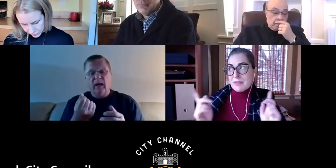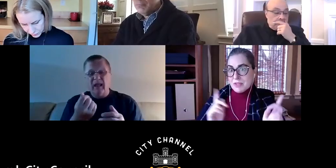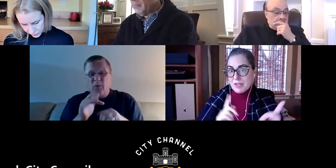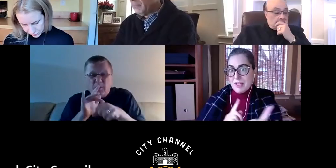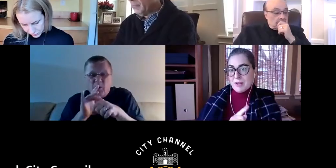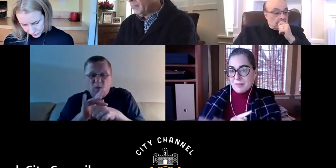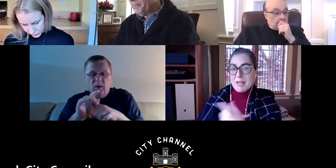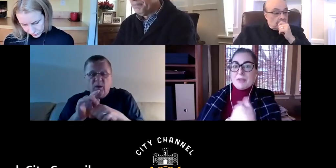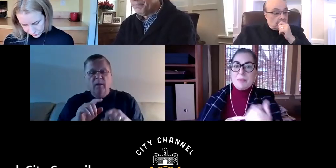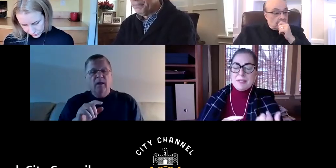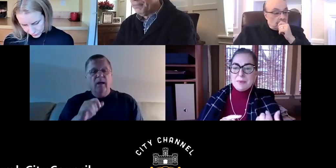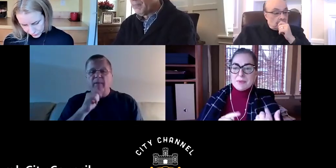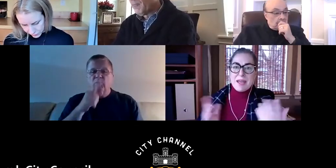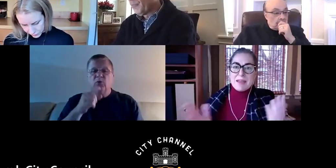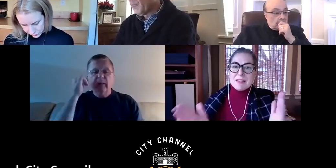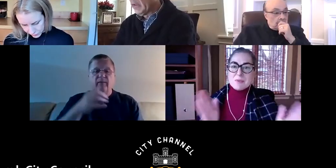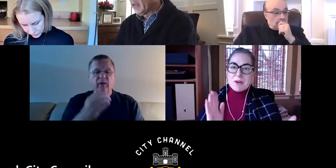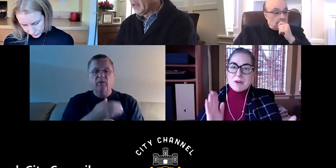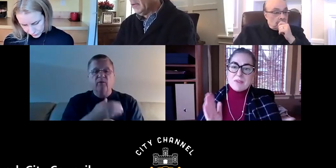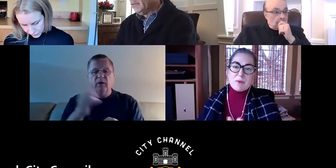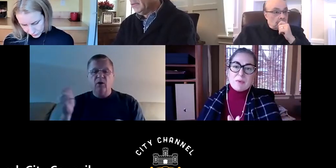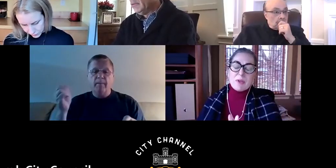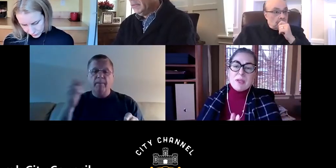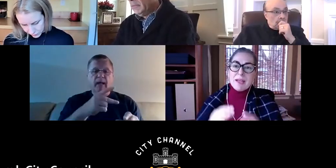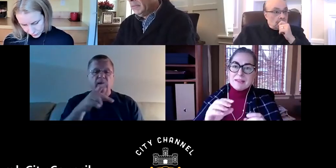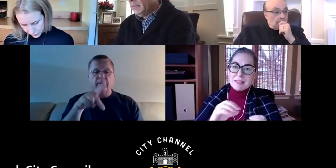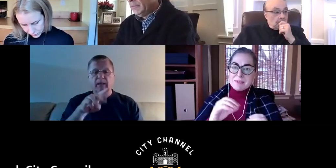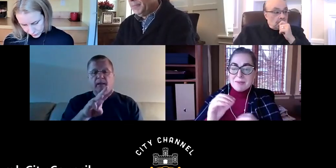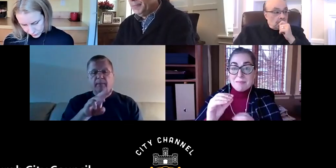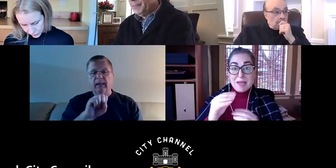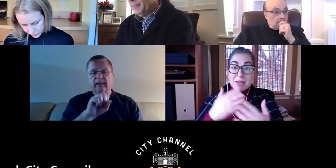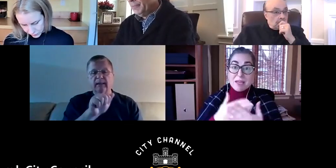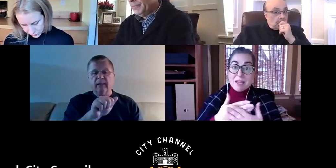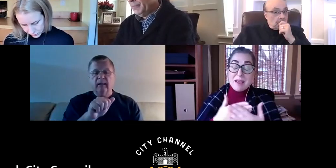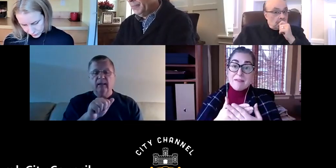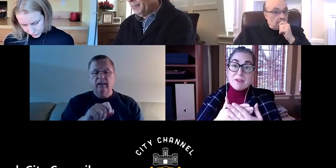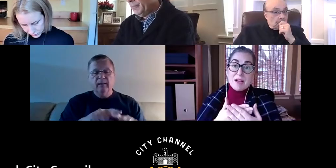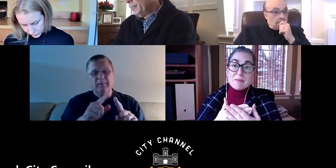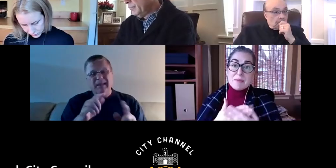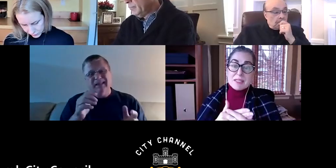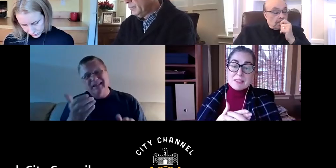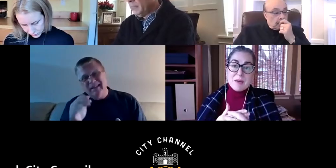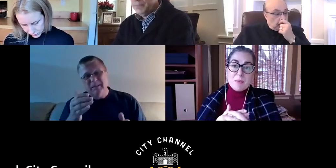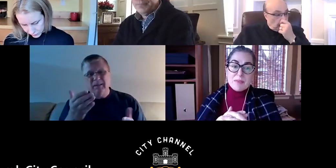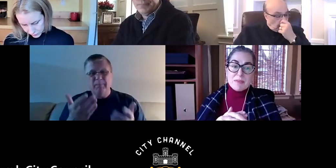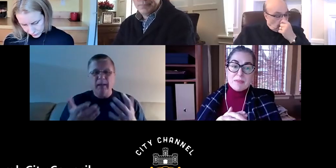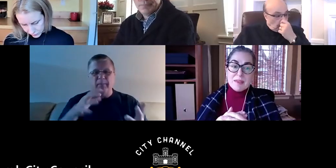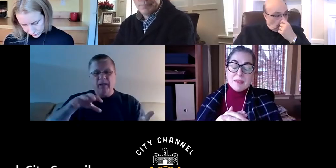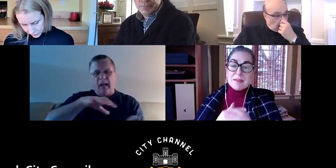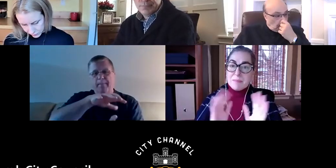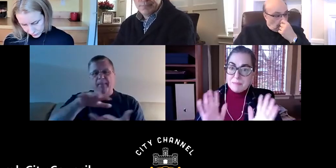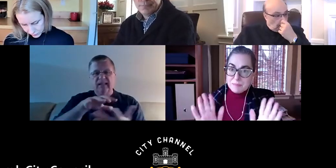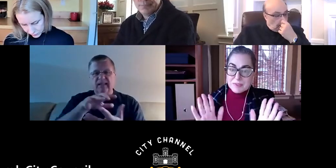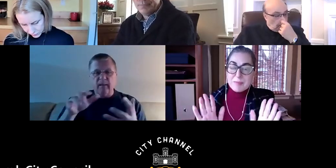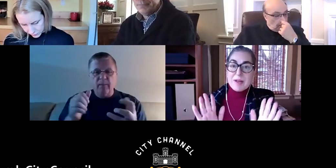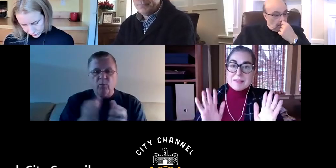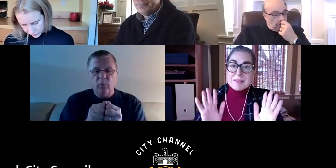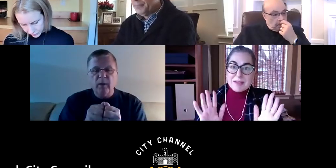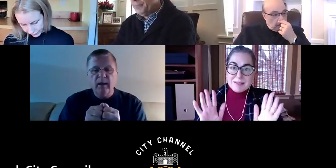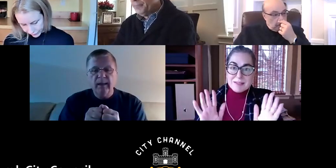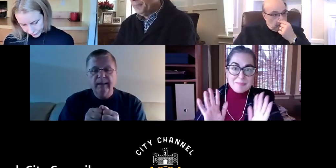then after many months of us kind of holding it for a long time, the entire project was